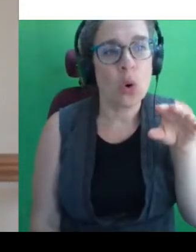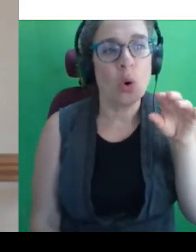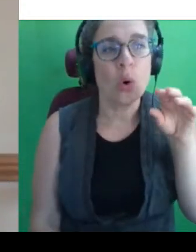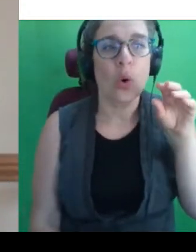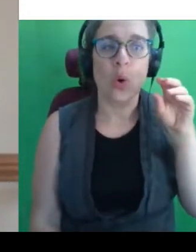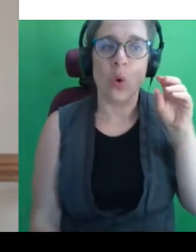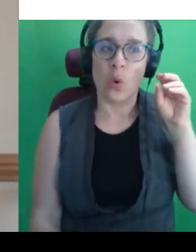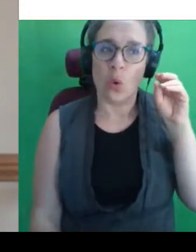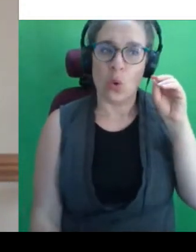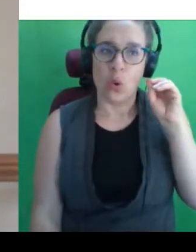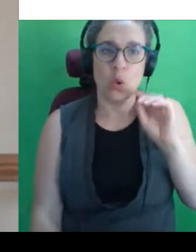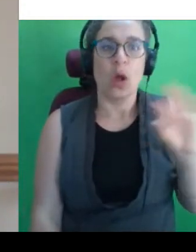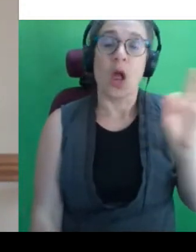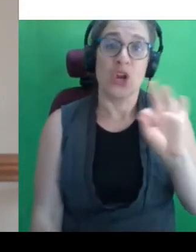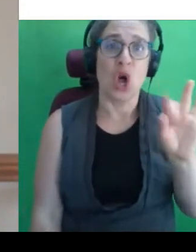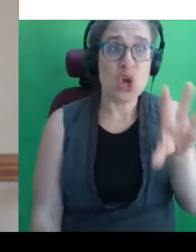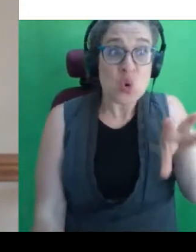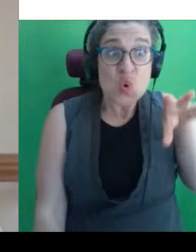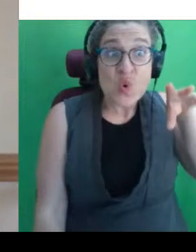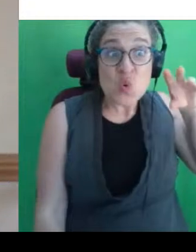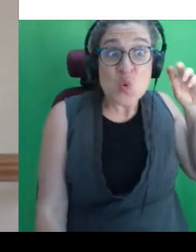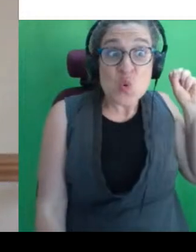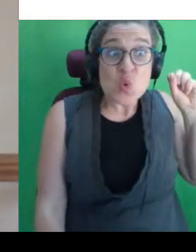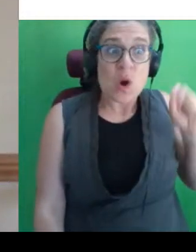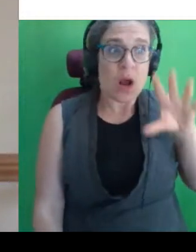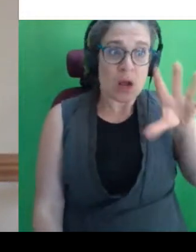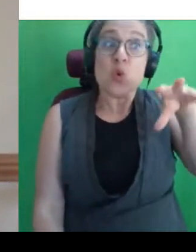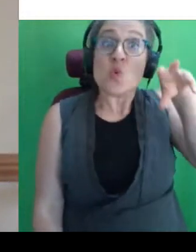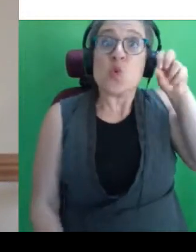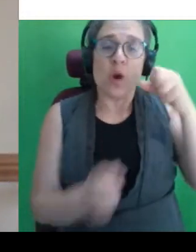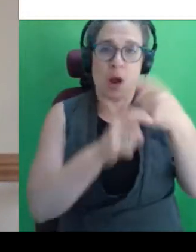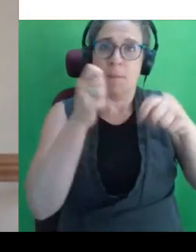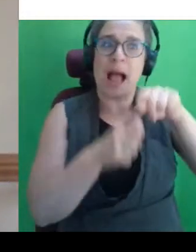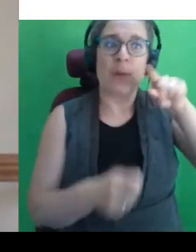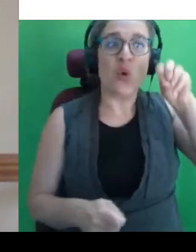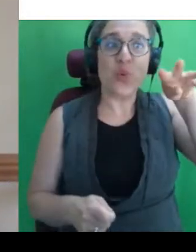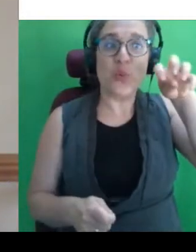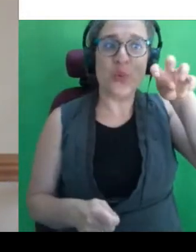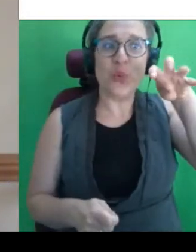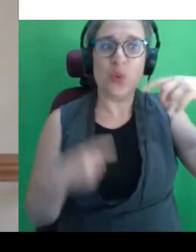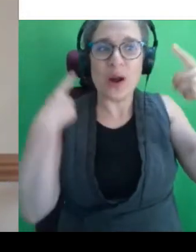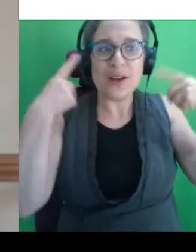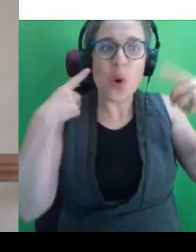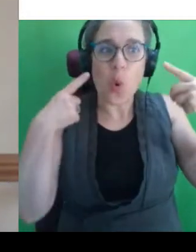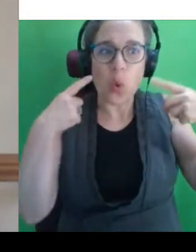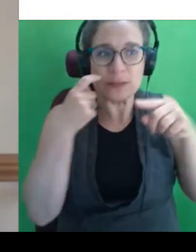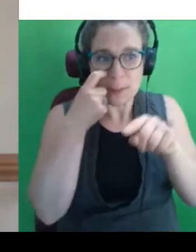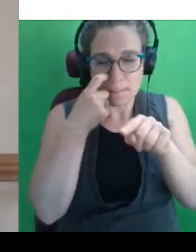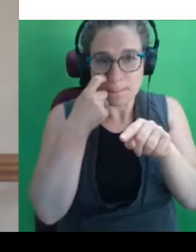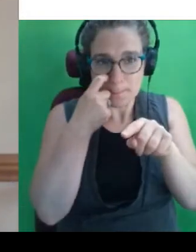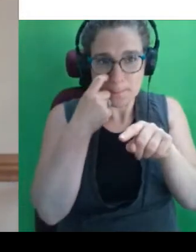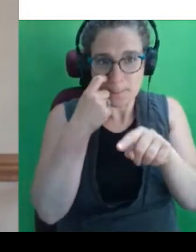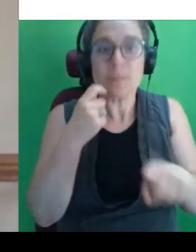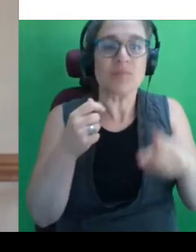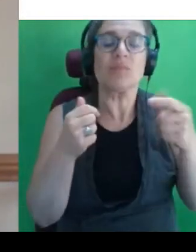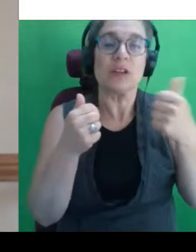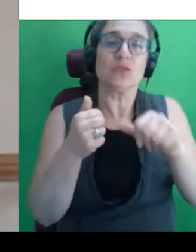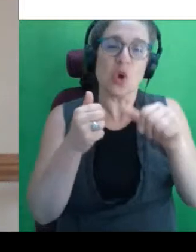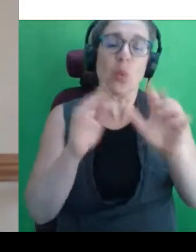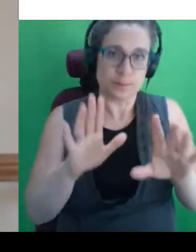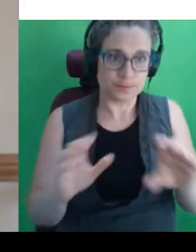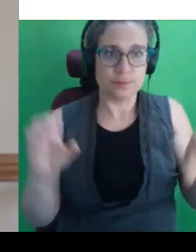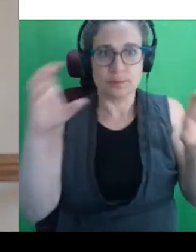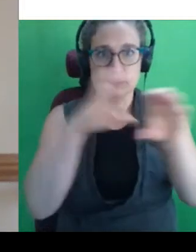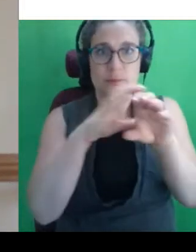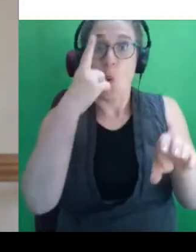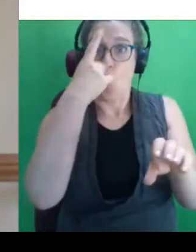in the blue spacer as well. So you would be shaking the inhaler, popping it in the flat end, as I said, one dose in, and then it would